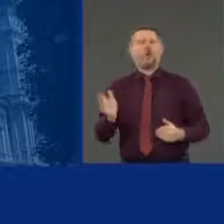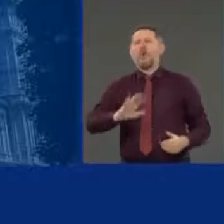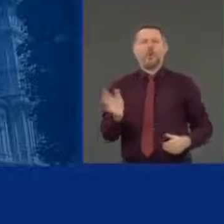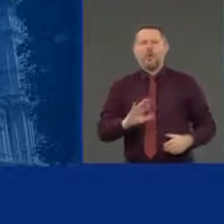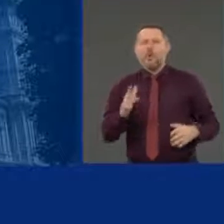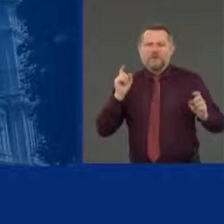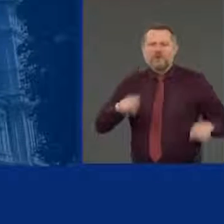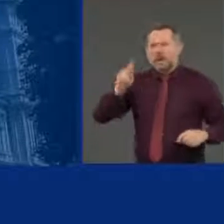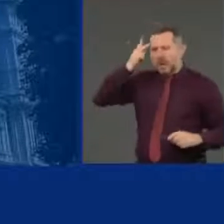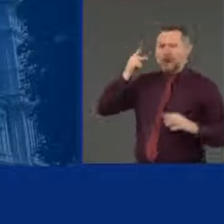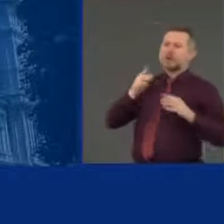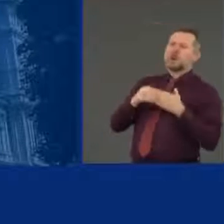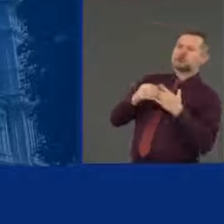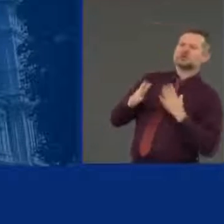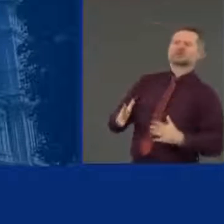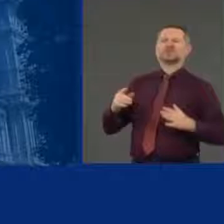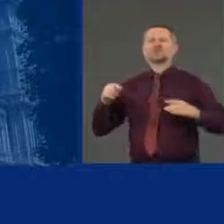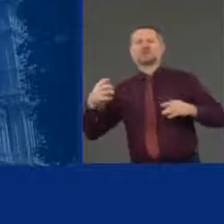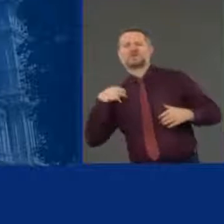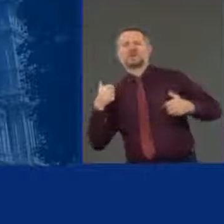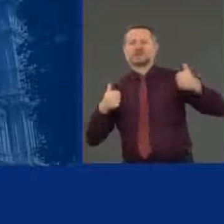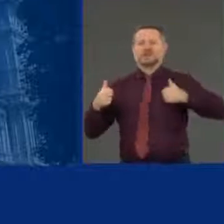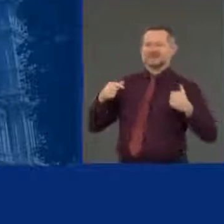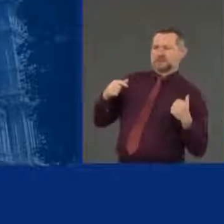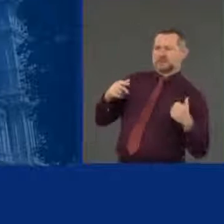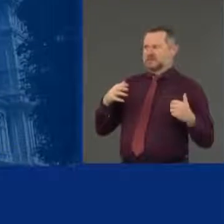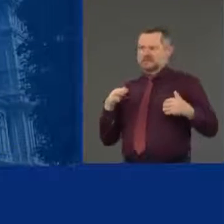Put everyone at the table, figure it out.